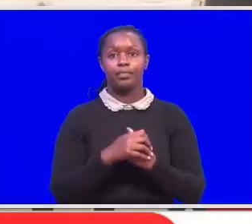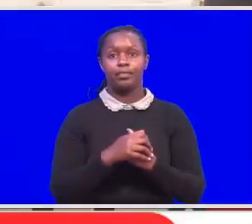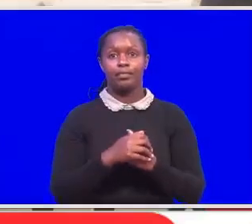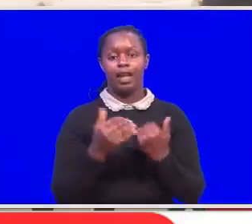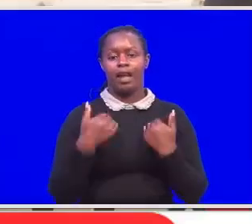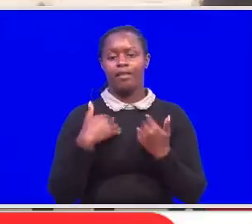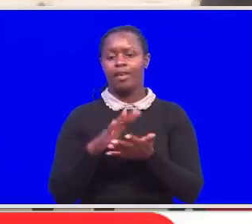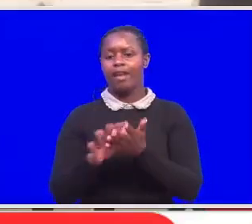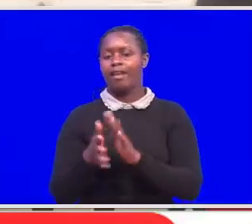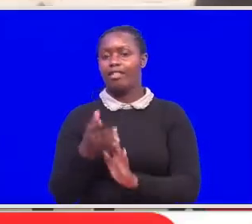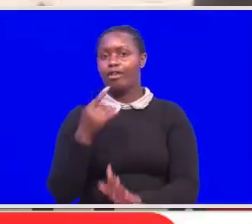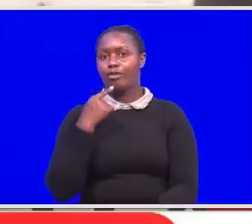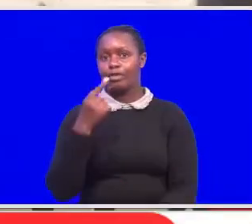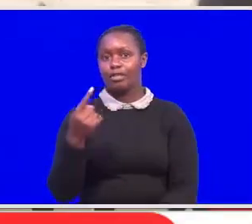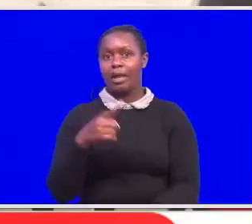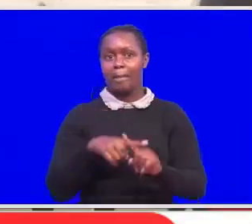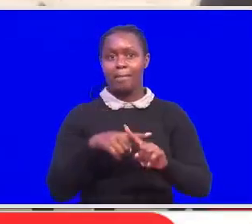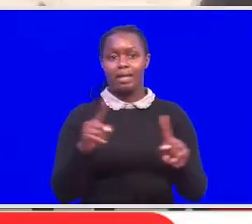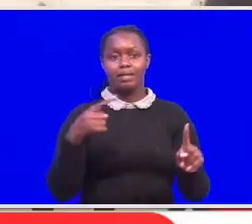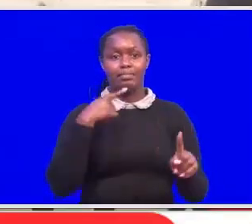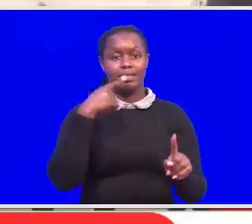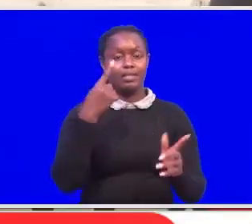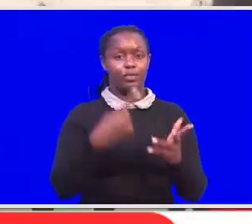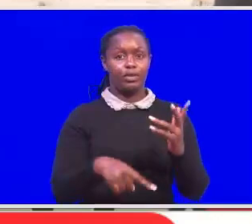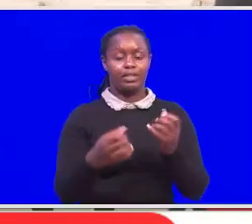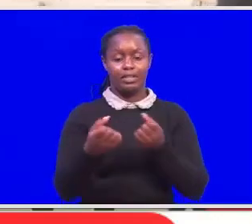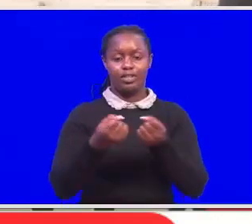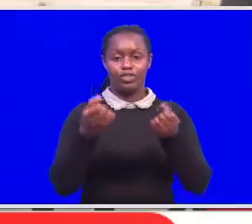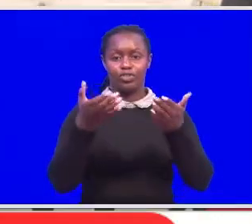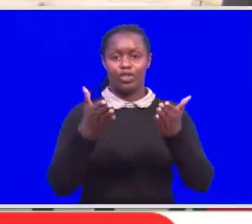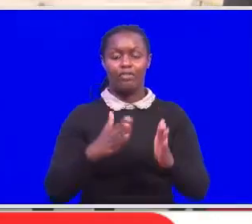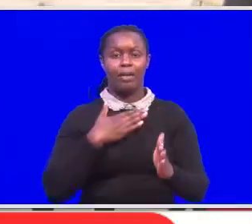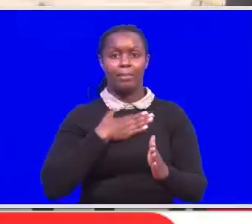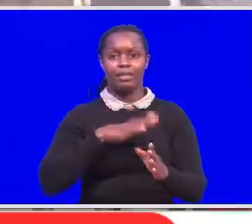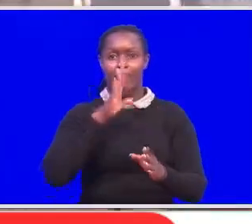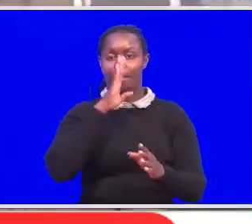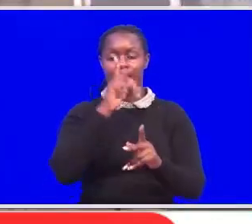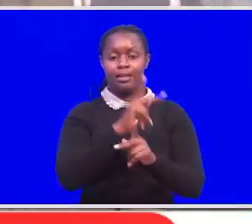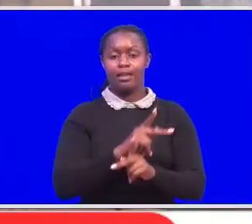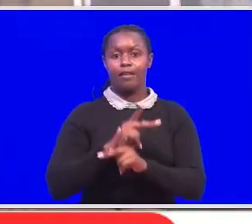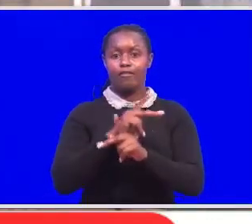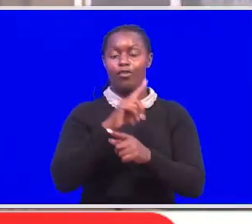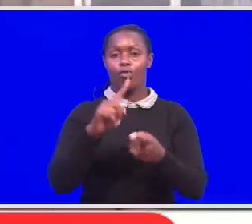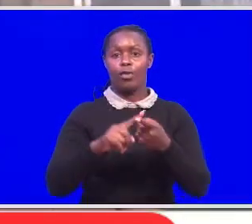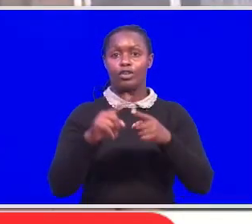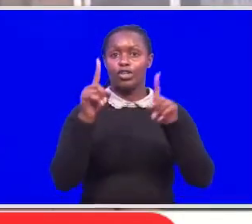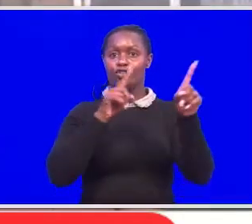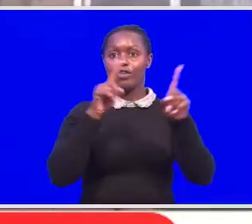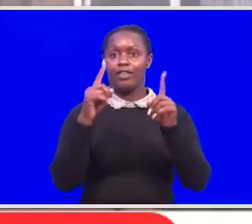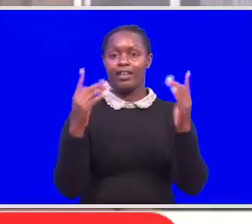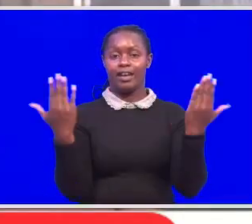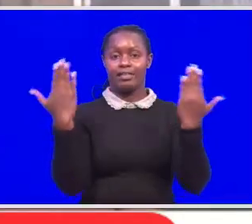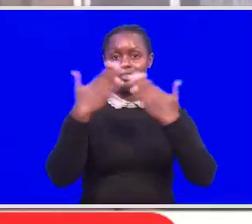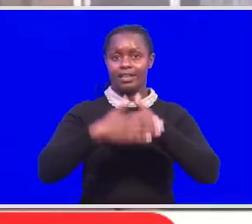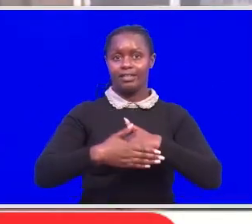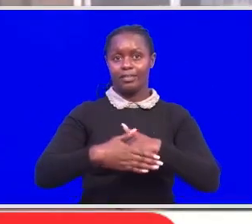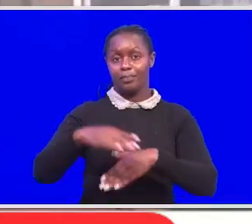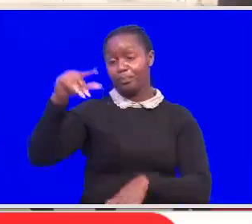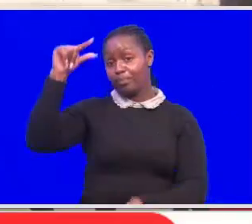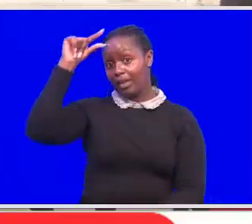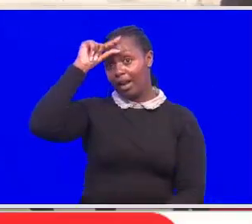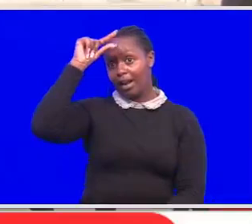sina mengi la kusema, lakini naambia tu madriver, tafadhali mkuwe cautious mkitravel usiku. Kwa serikali,